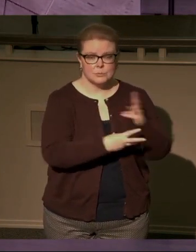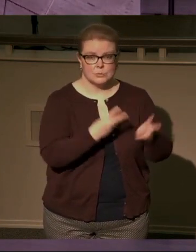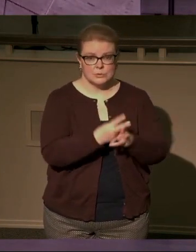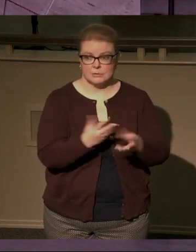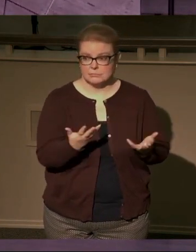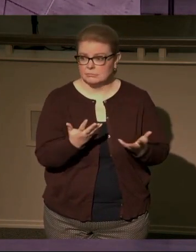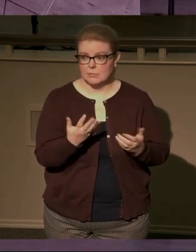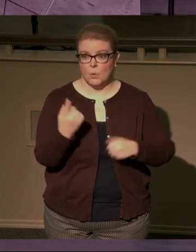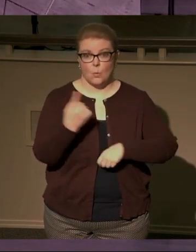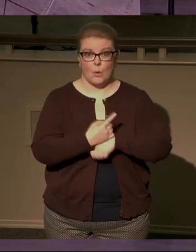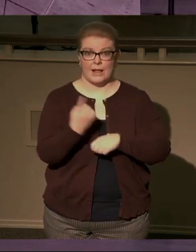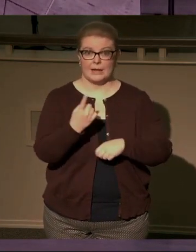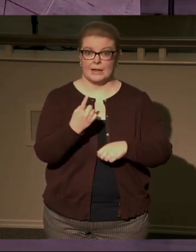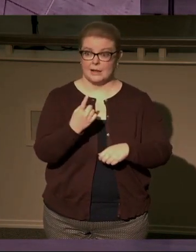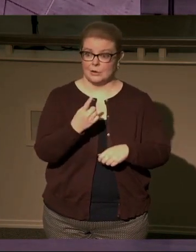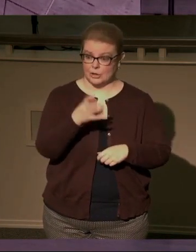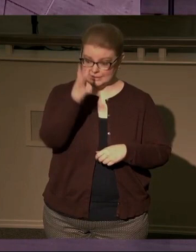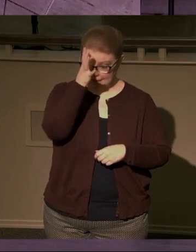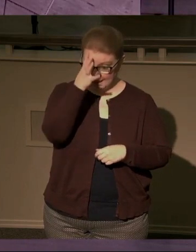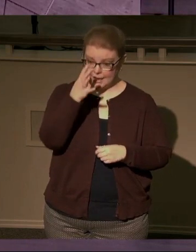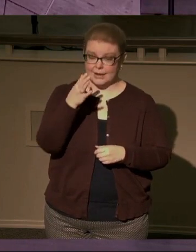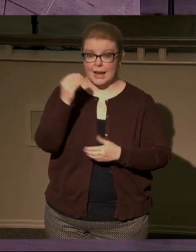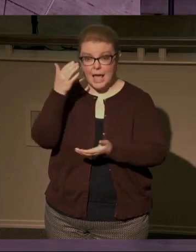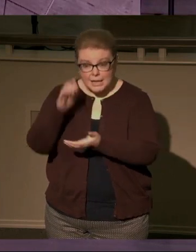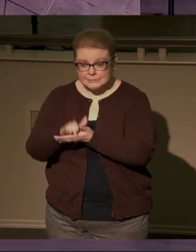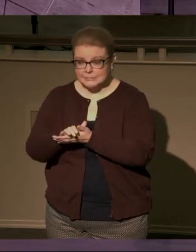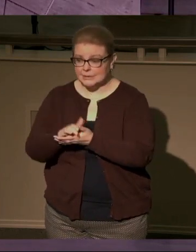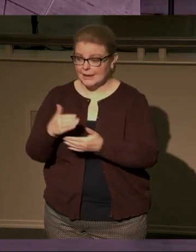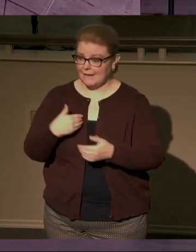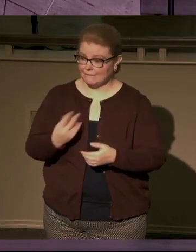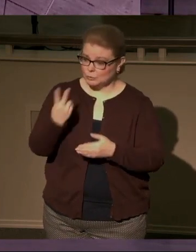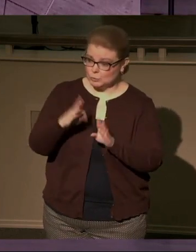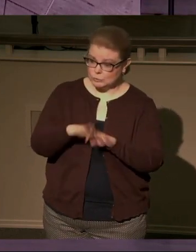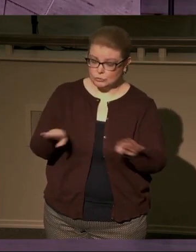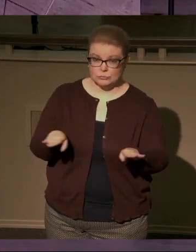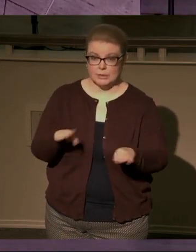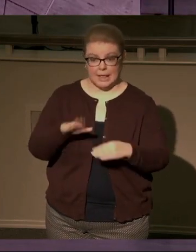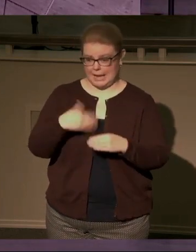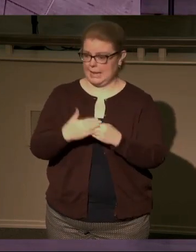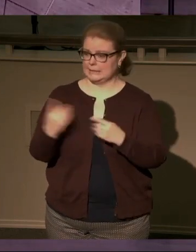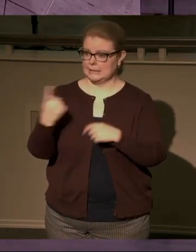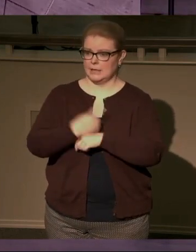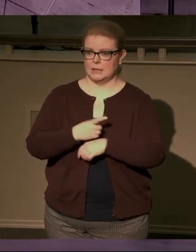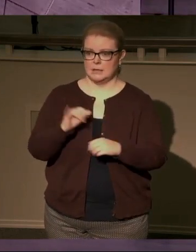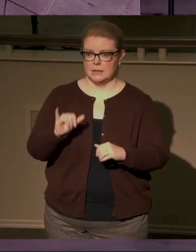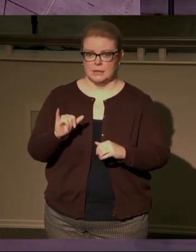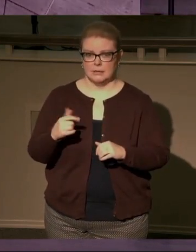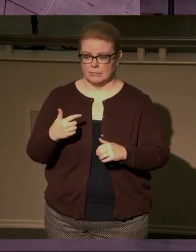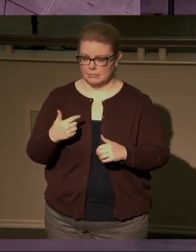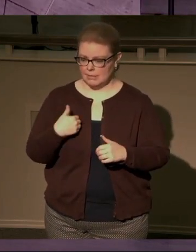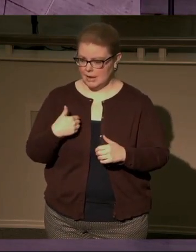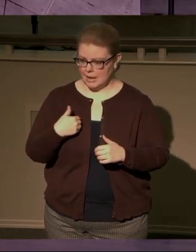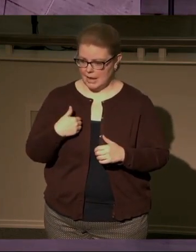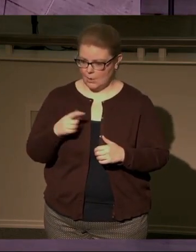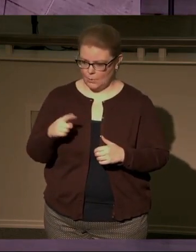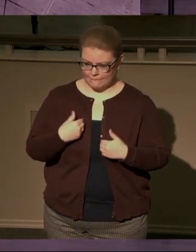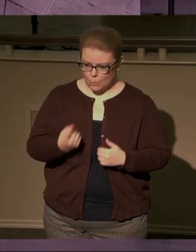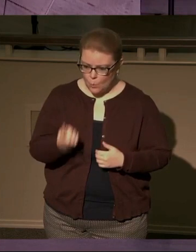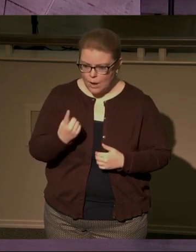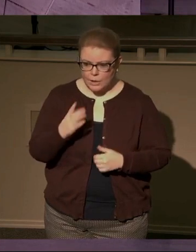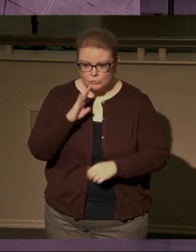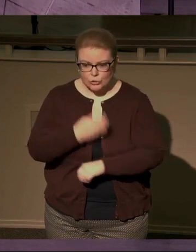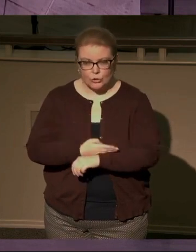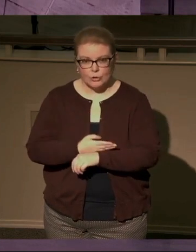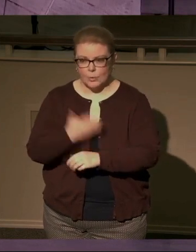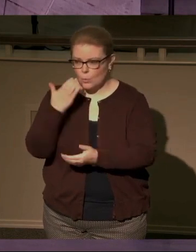you're a dad of two and a husband of wife, and the next day you're now a surviving dad of one and your wife